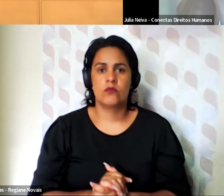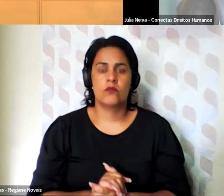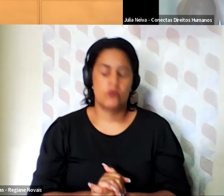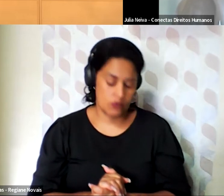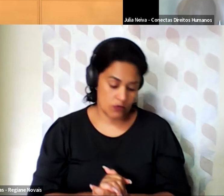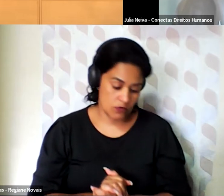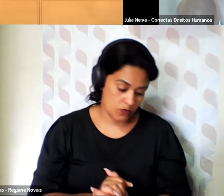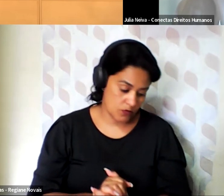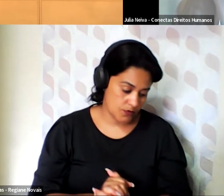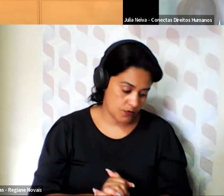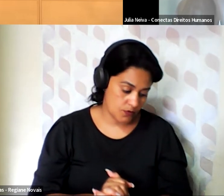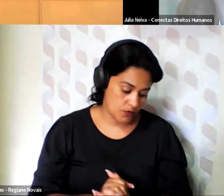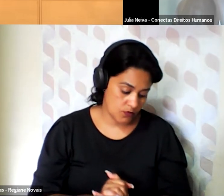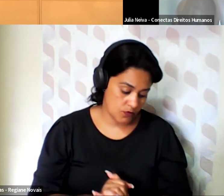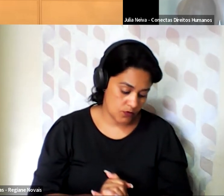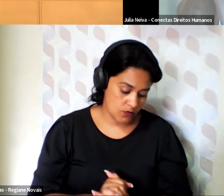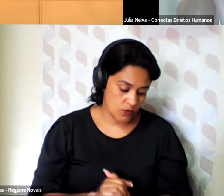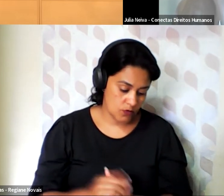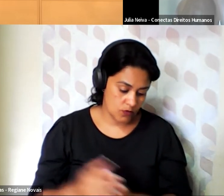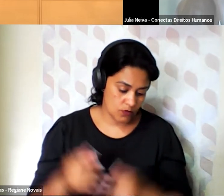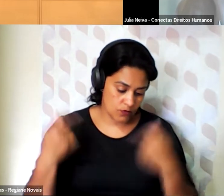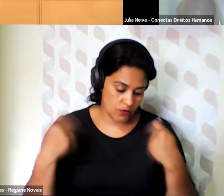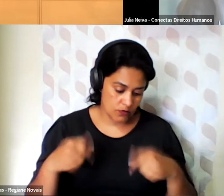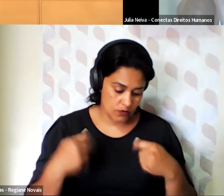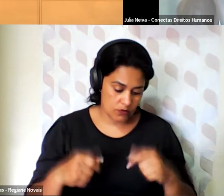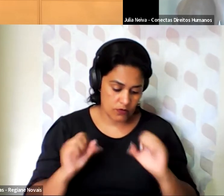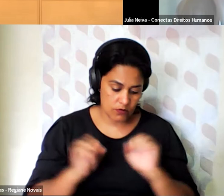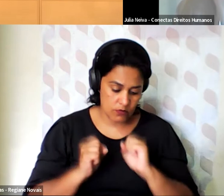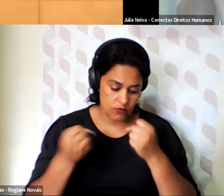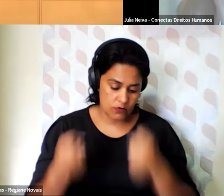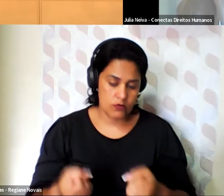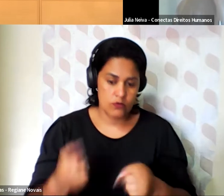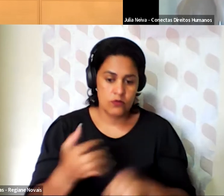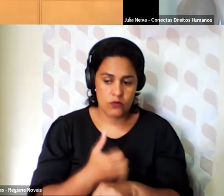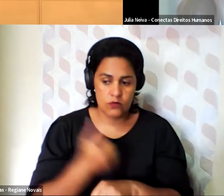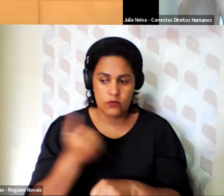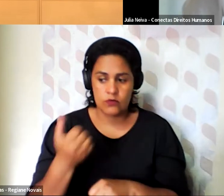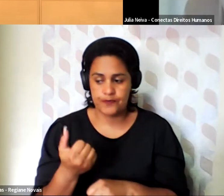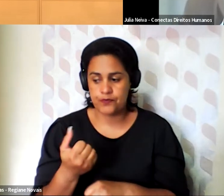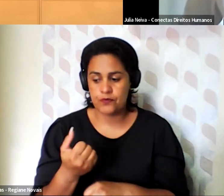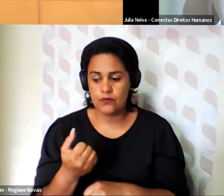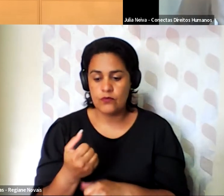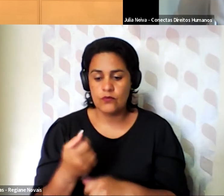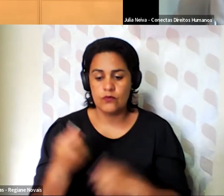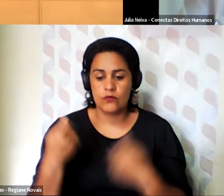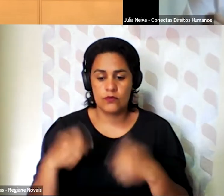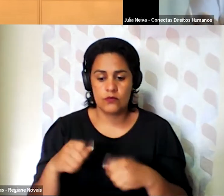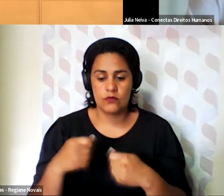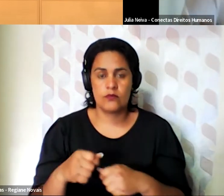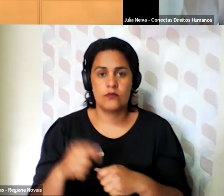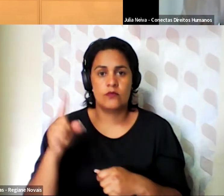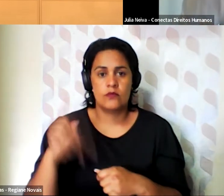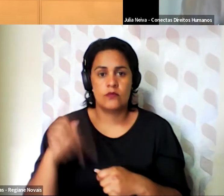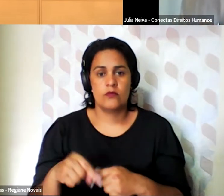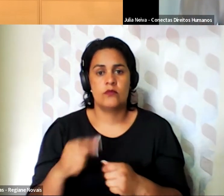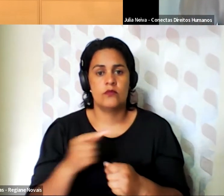not aligned, so you should support very much the accession process, because then you would have to go through that process and